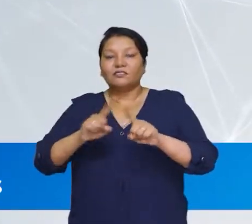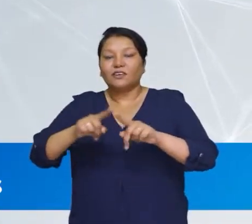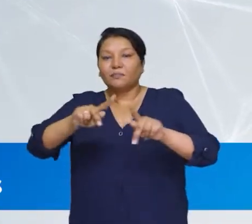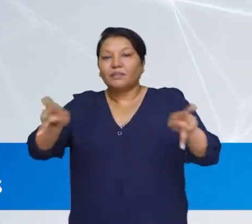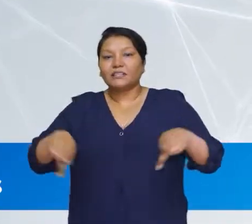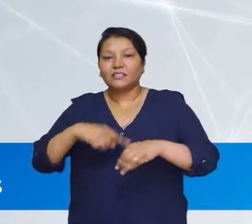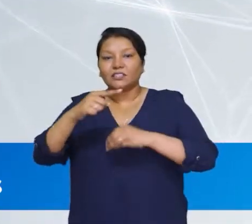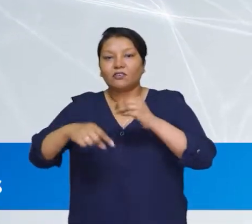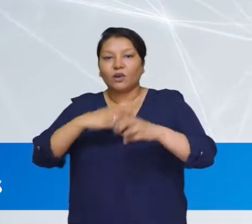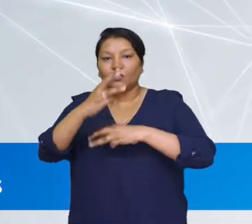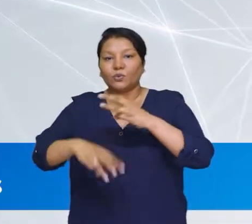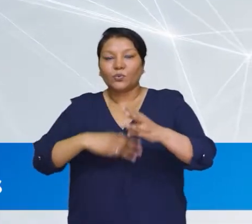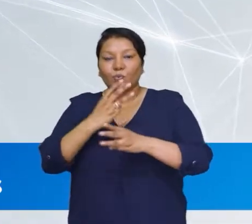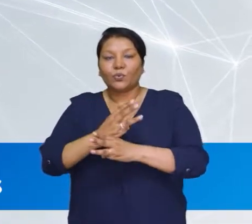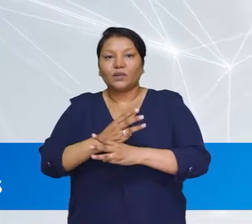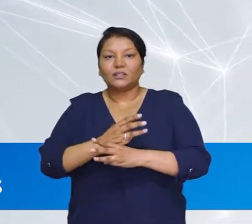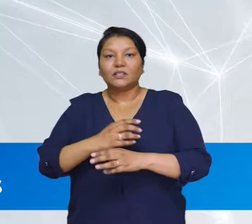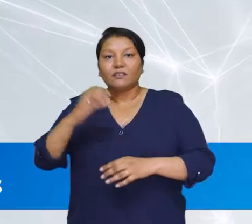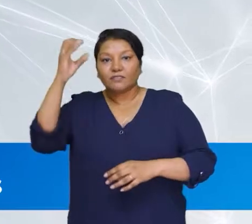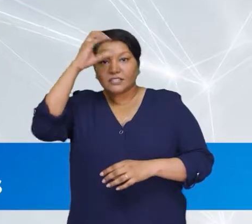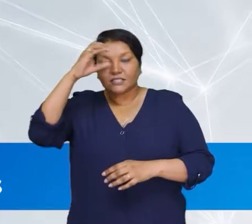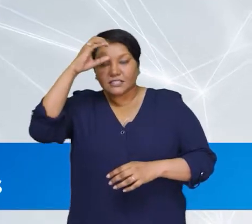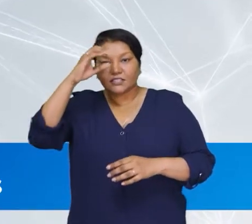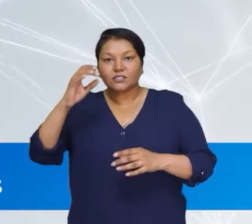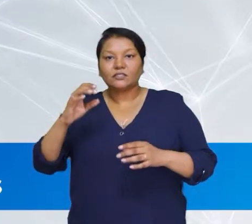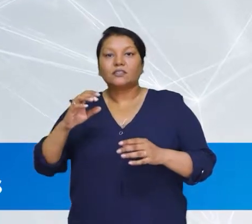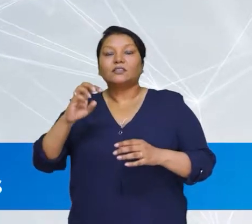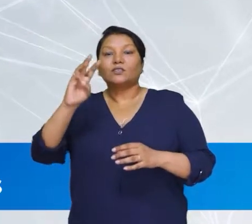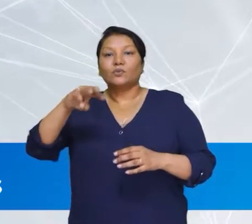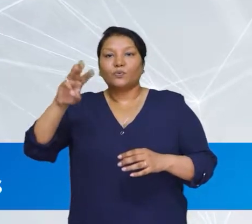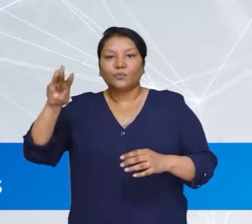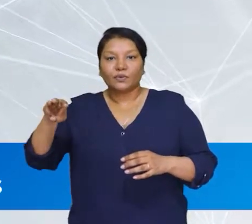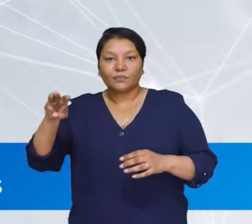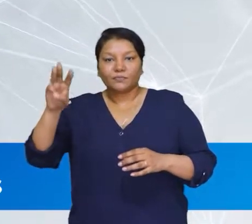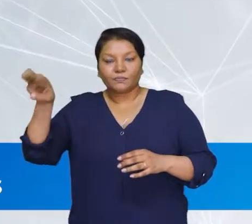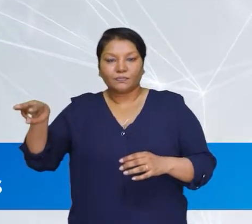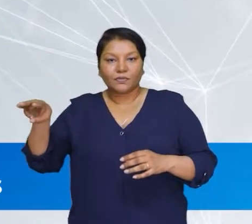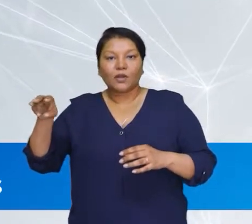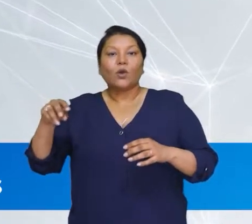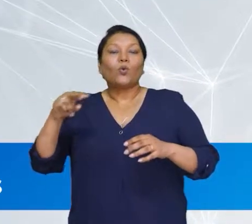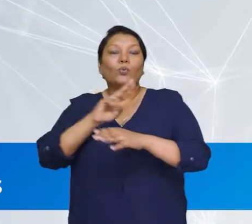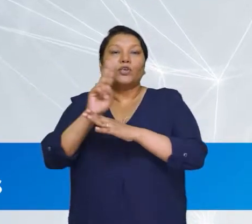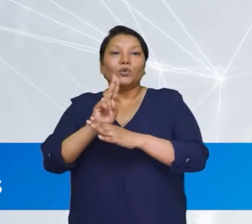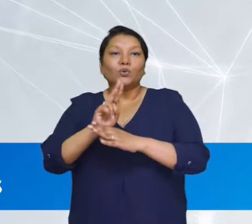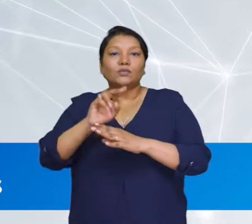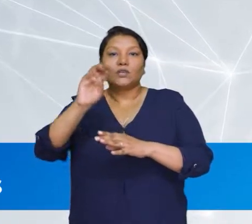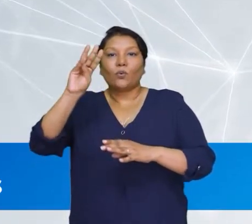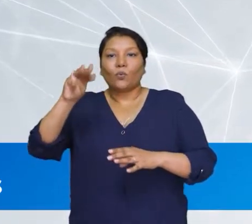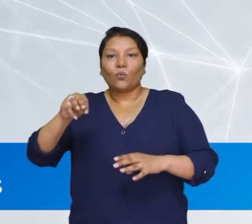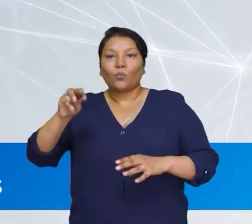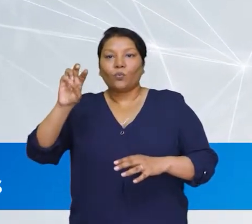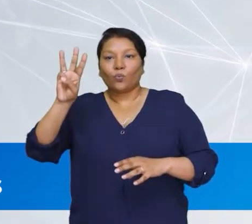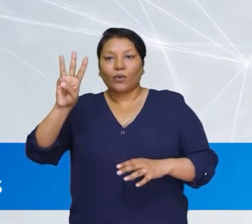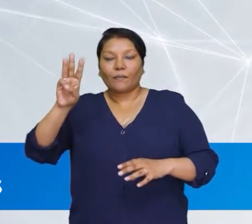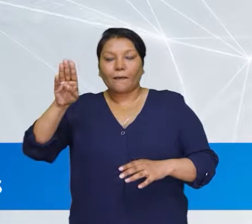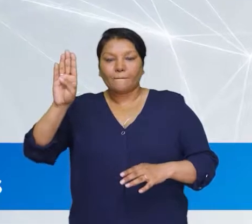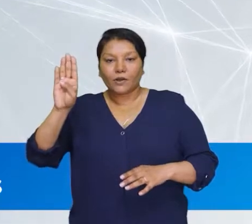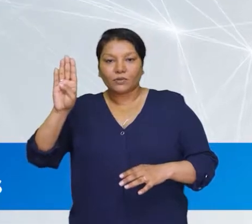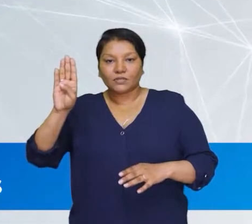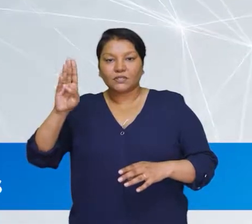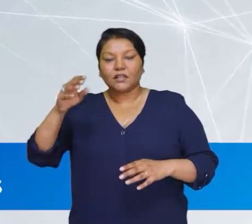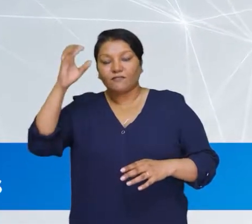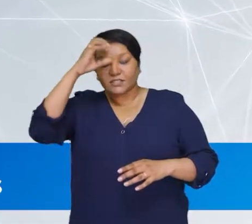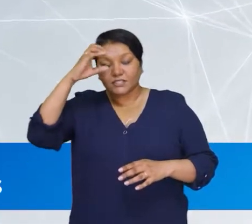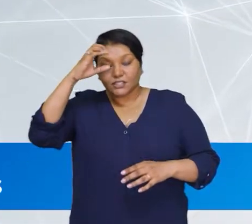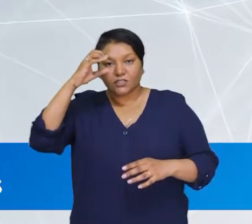To browse the web, we use applications called web browsers. There are many different web browsers. Popular